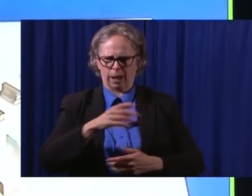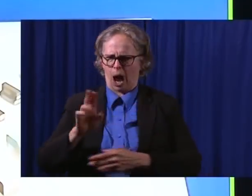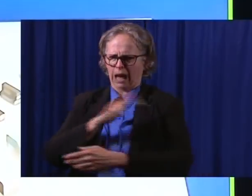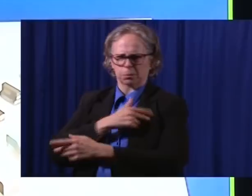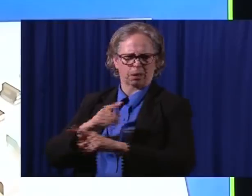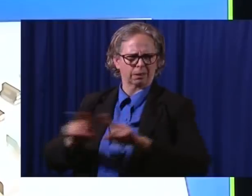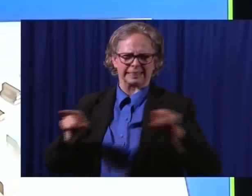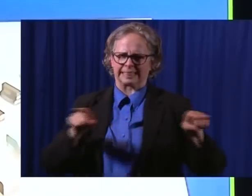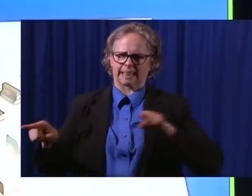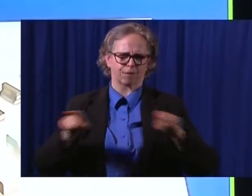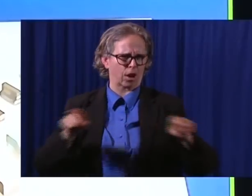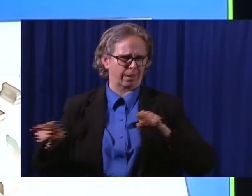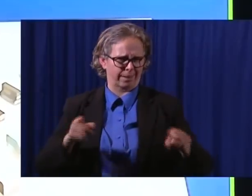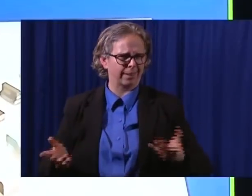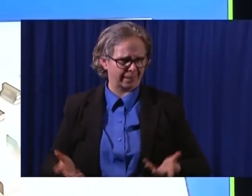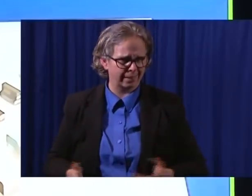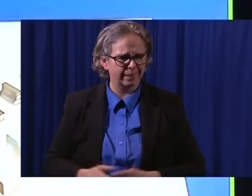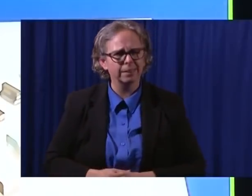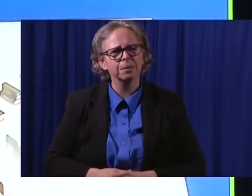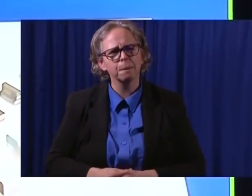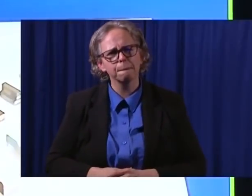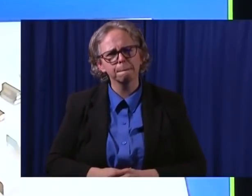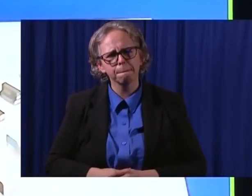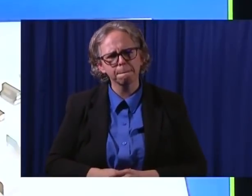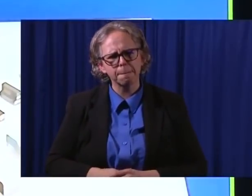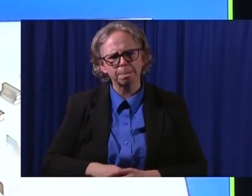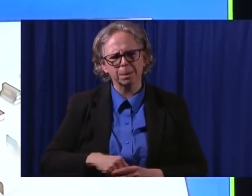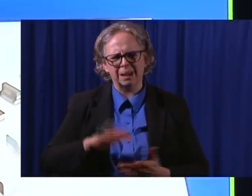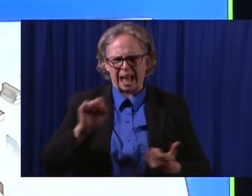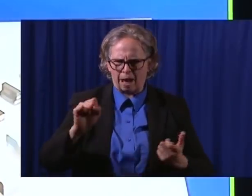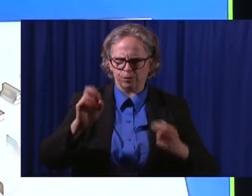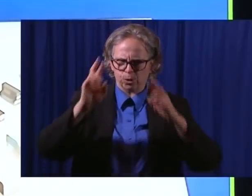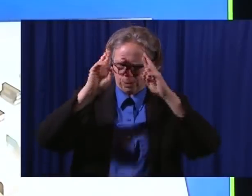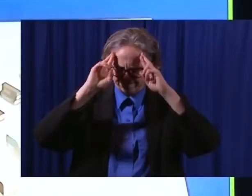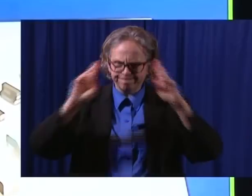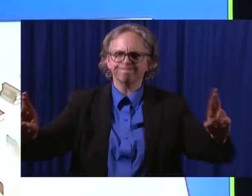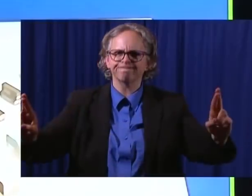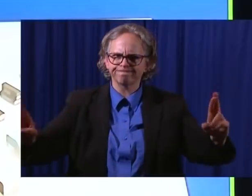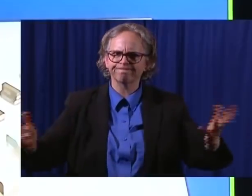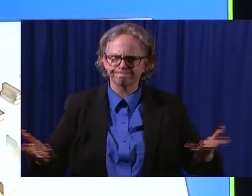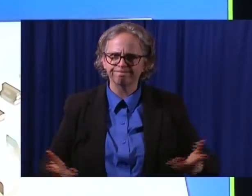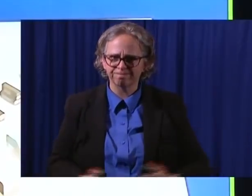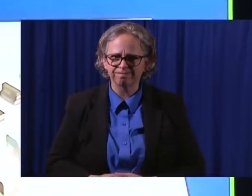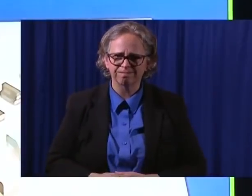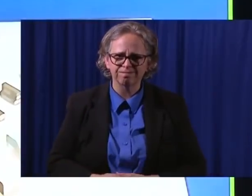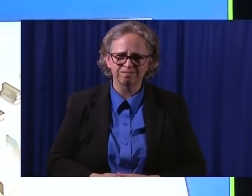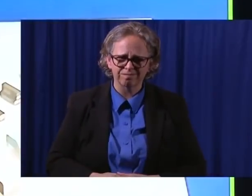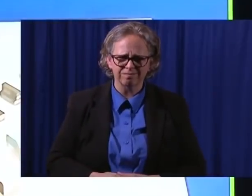times, this is to be respected, and we need to learn to live with it.